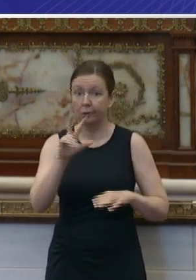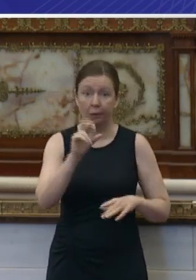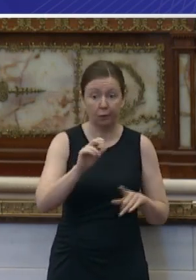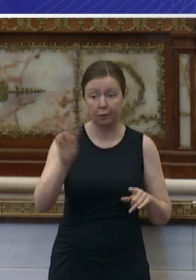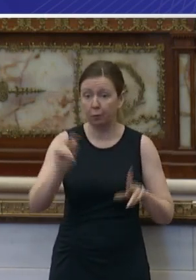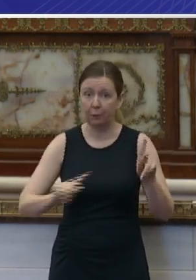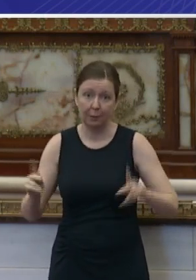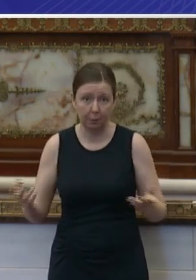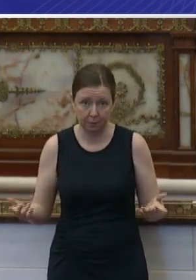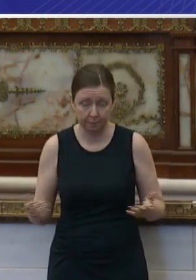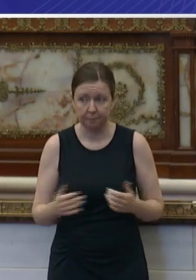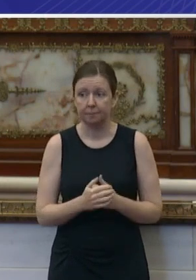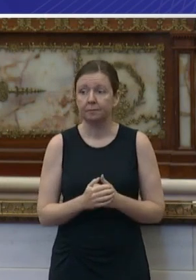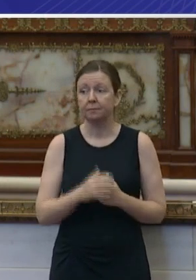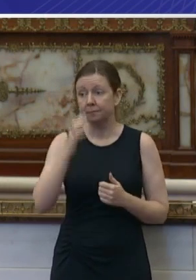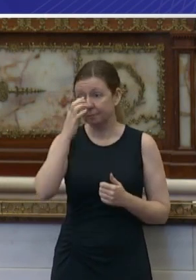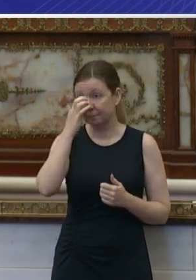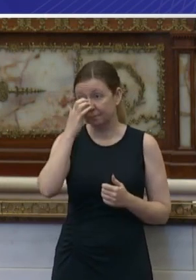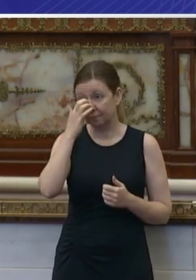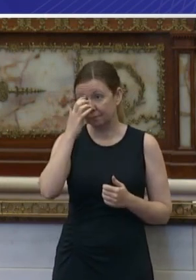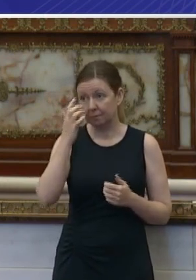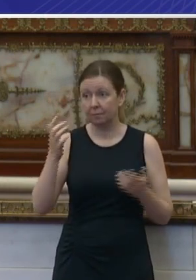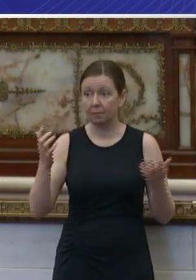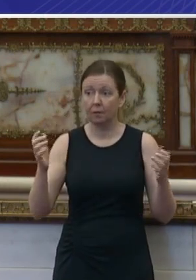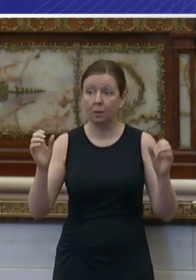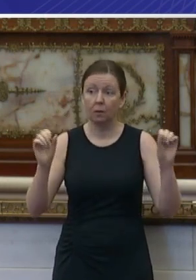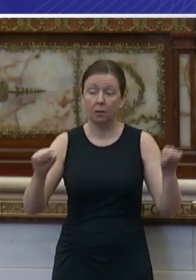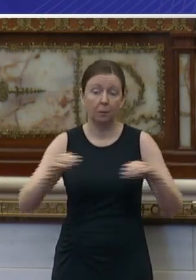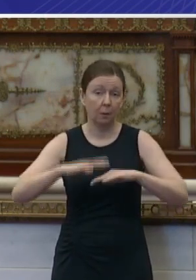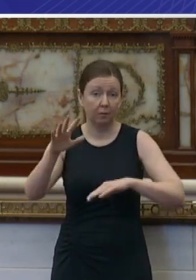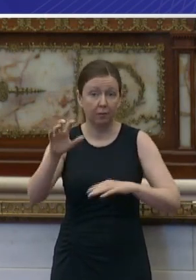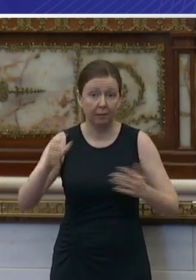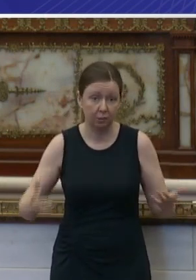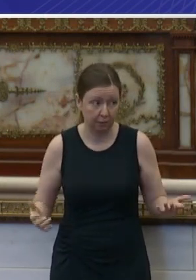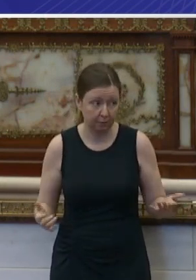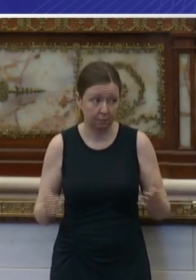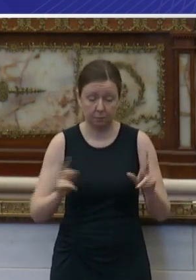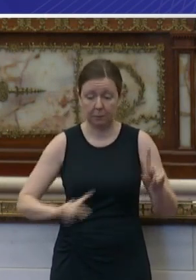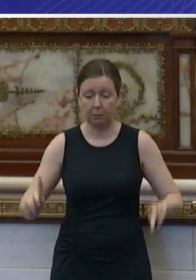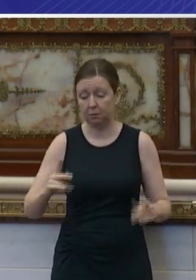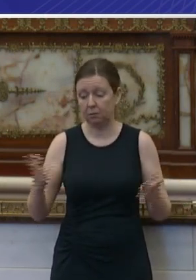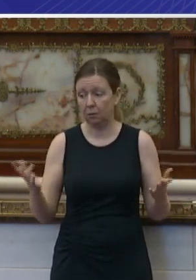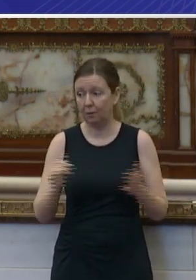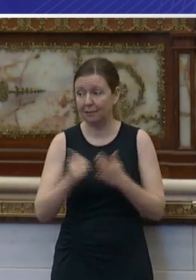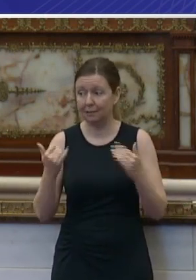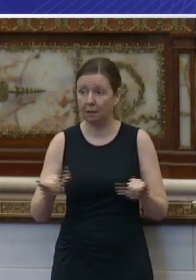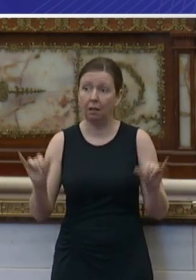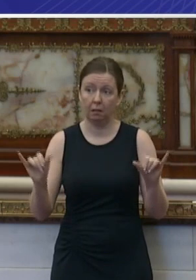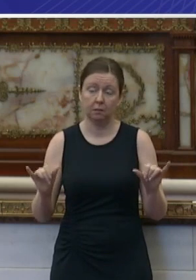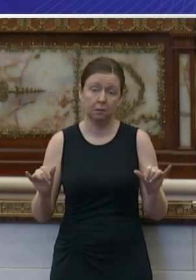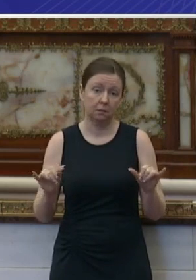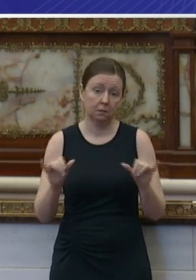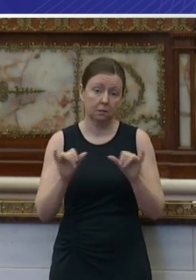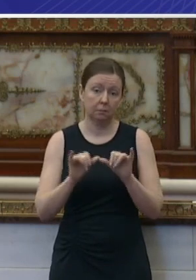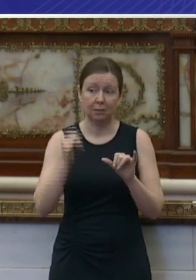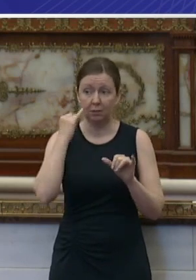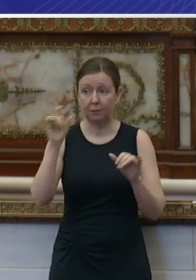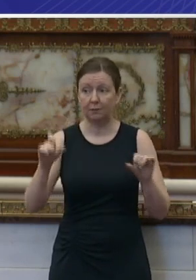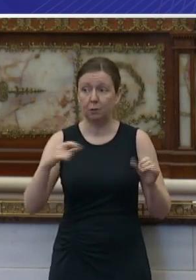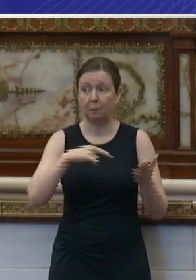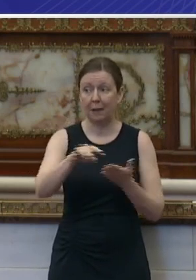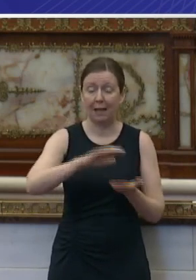40 people, or it could be over 500 people. which is still, imagine if you had to pay a lump